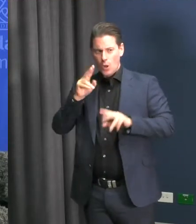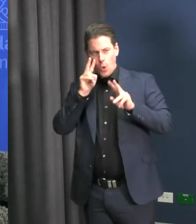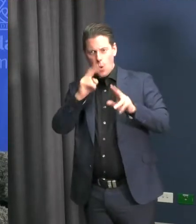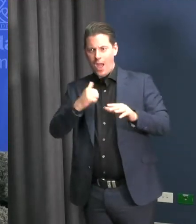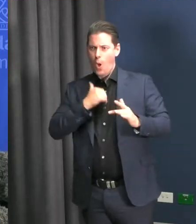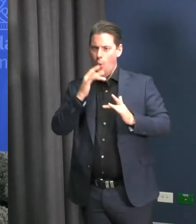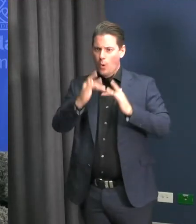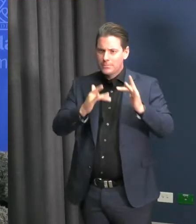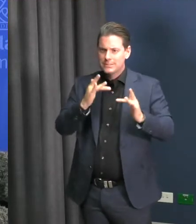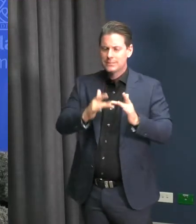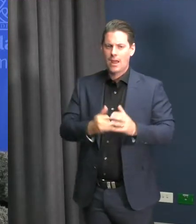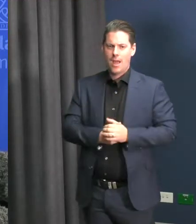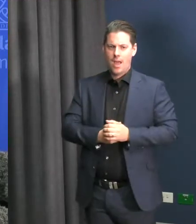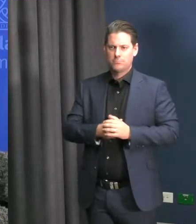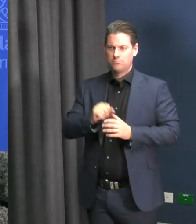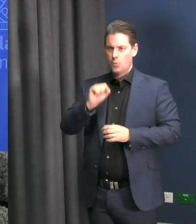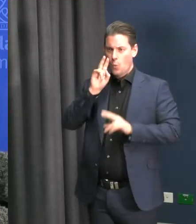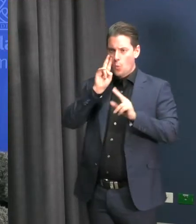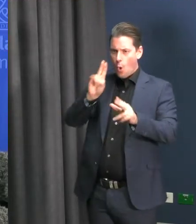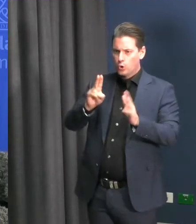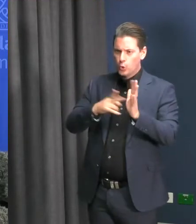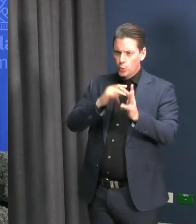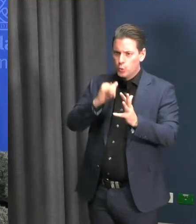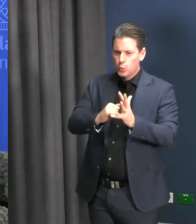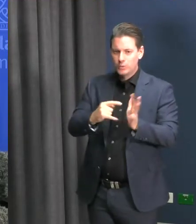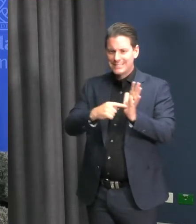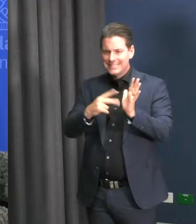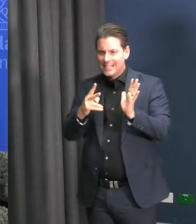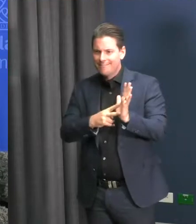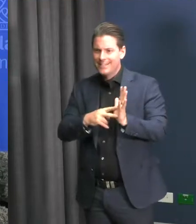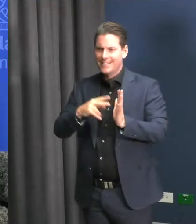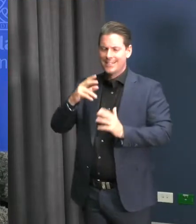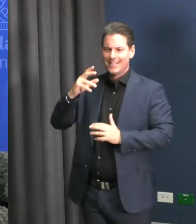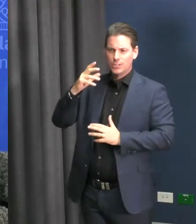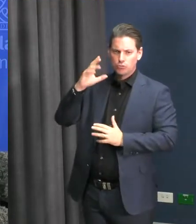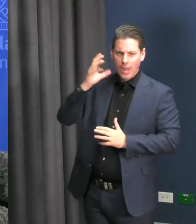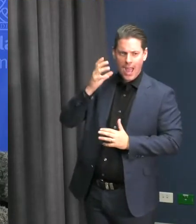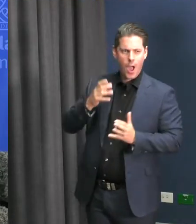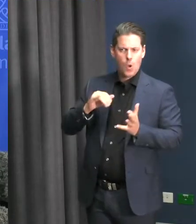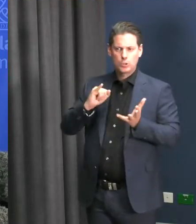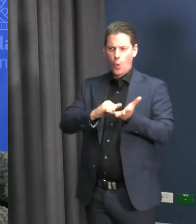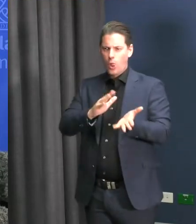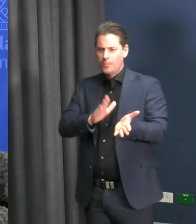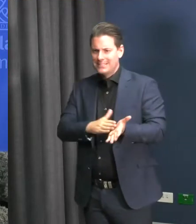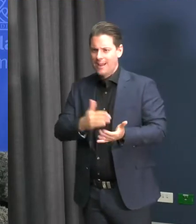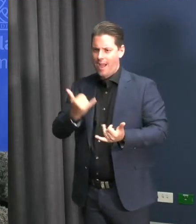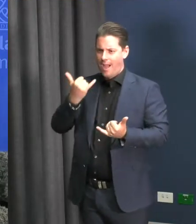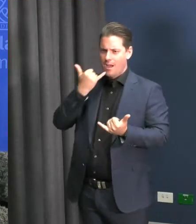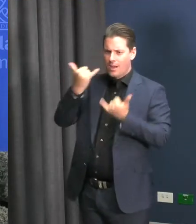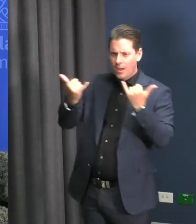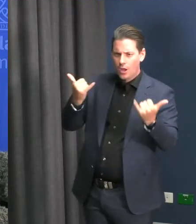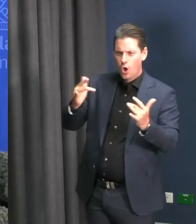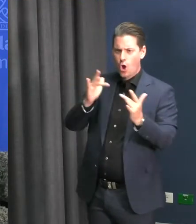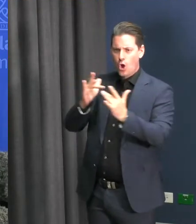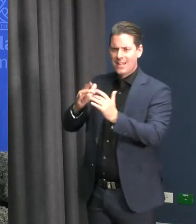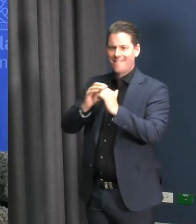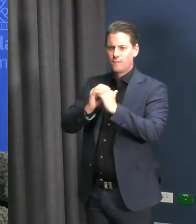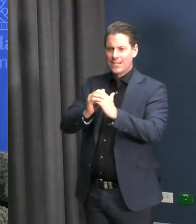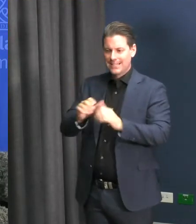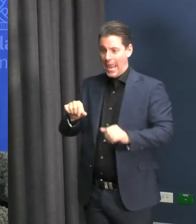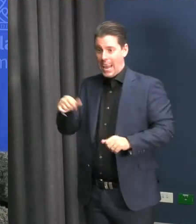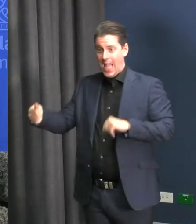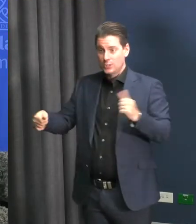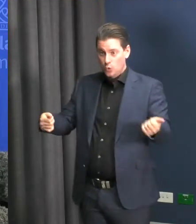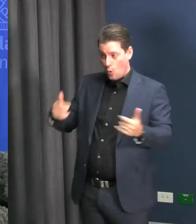your media platform of choice. Talk to your friends. Make sure your neighbours know about it. Now's a great time to get to know